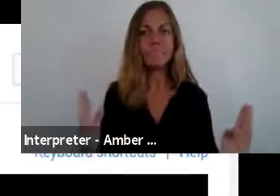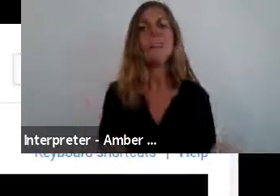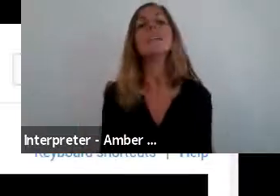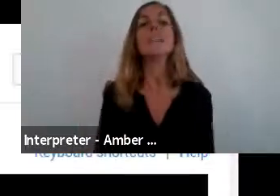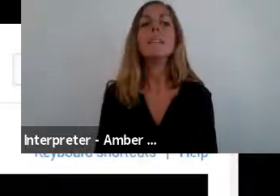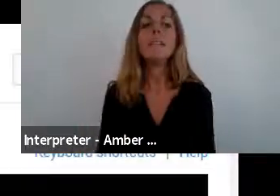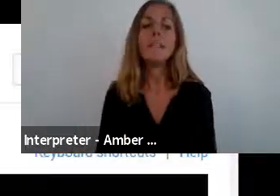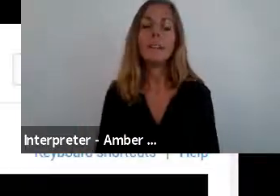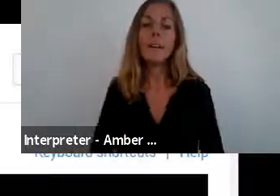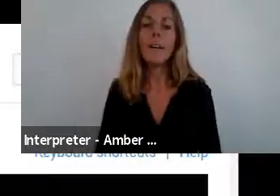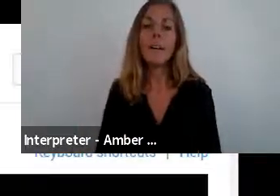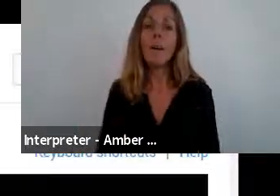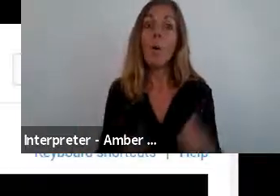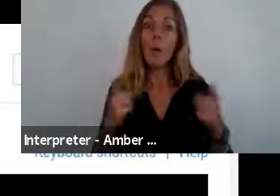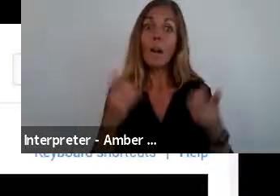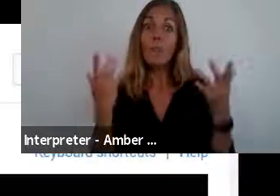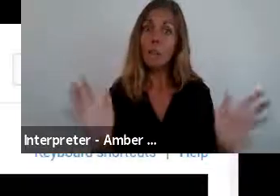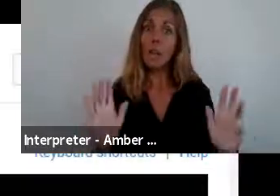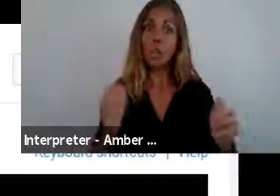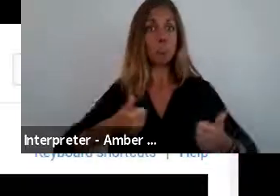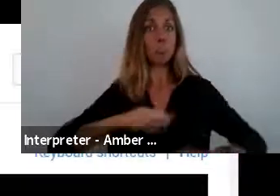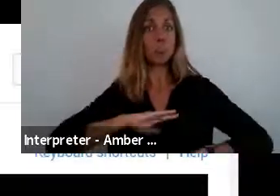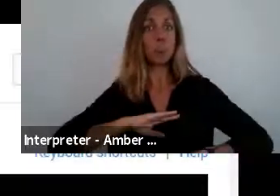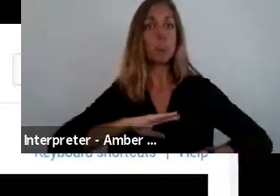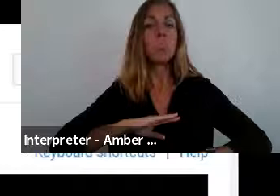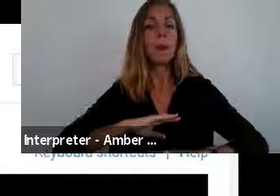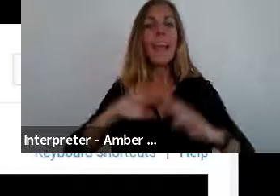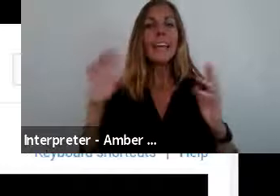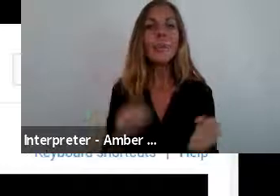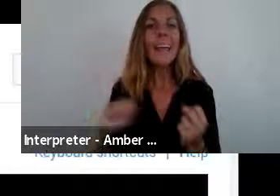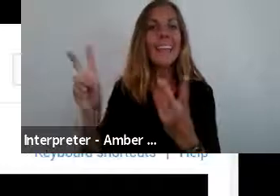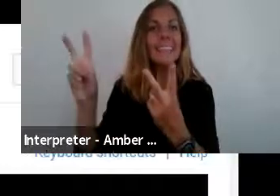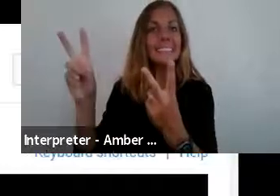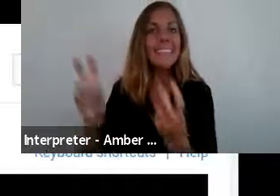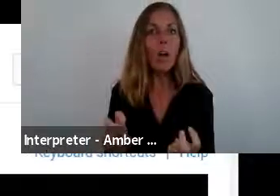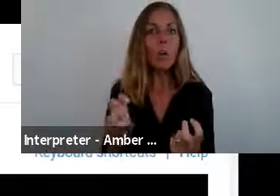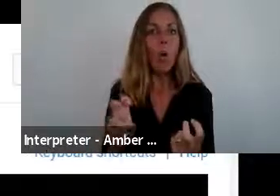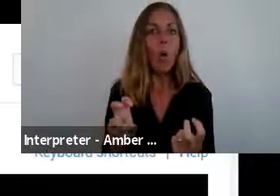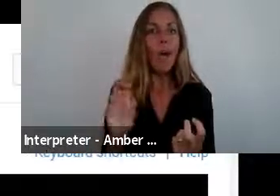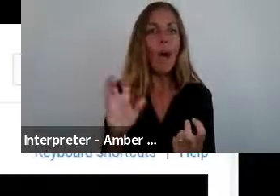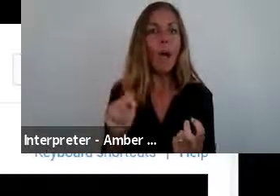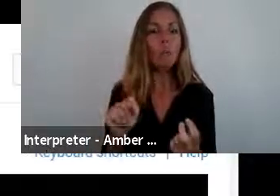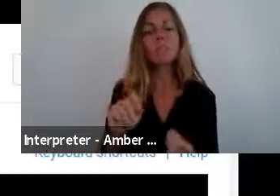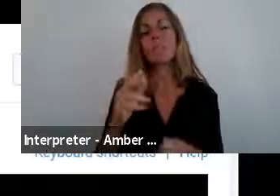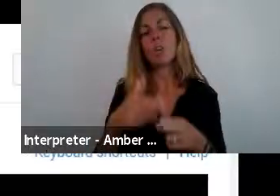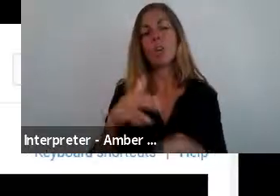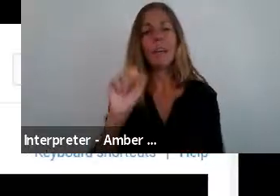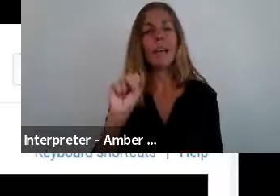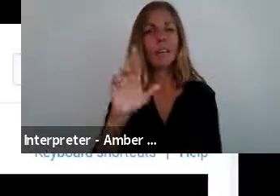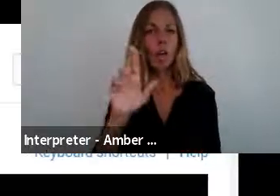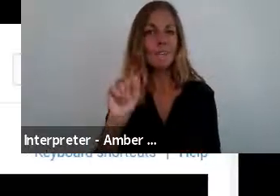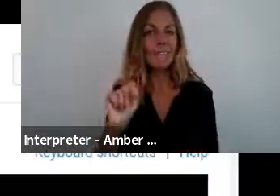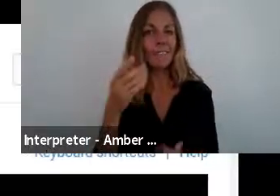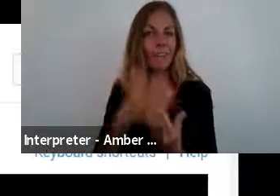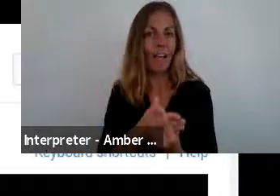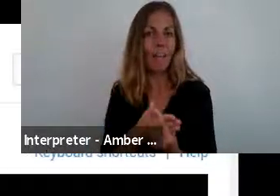And then when you're done with this and you're happy with it, you can download out an what's called an SRT file.